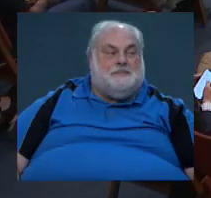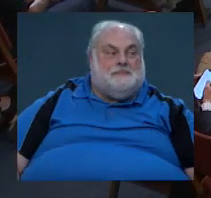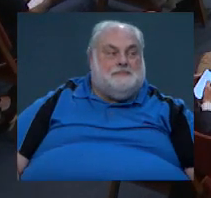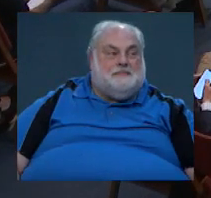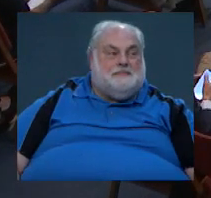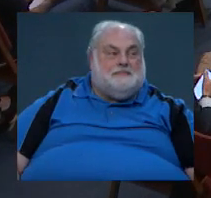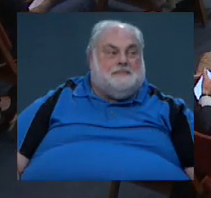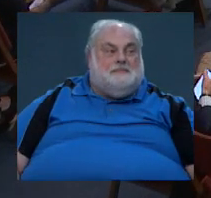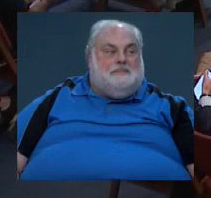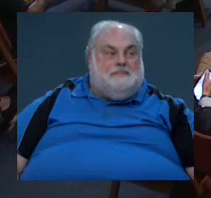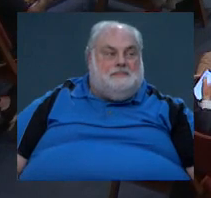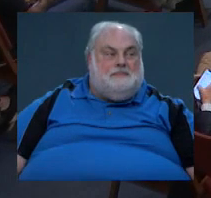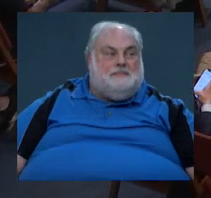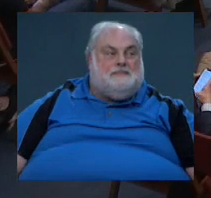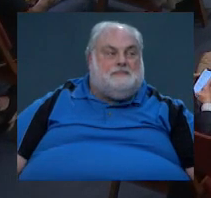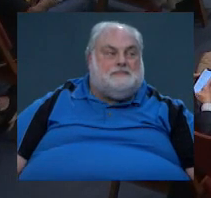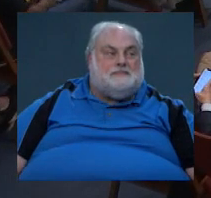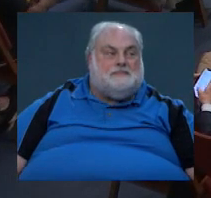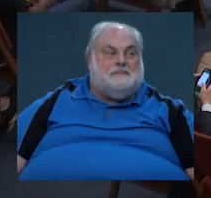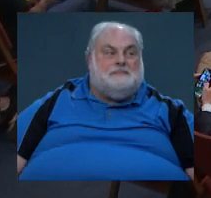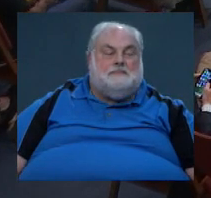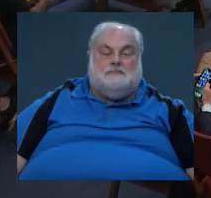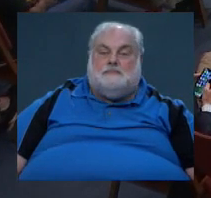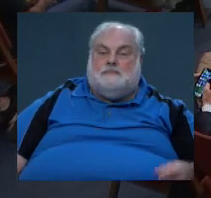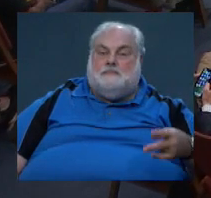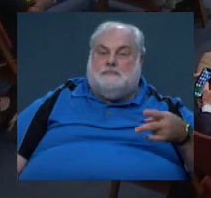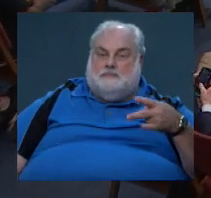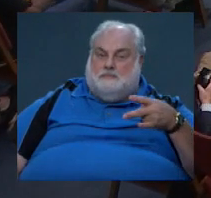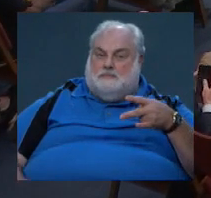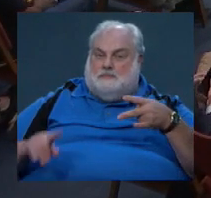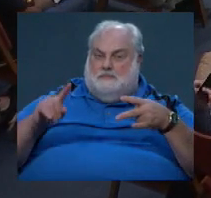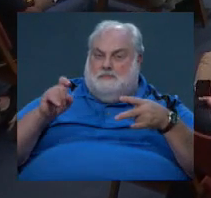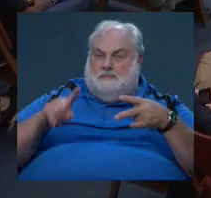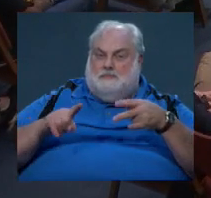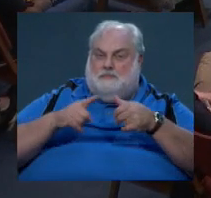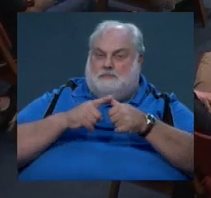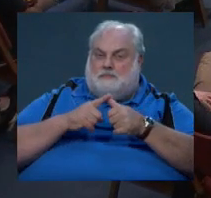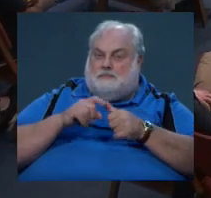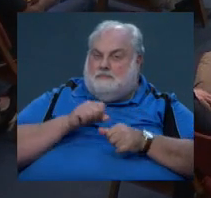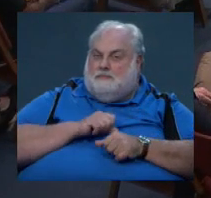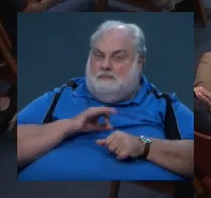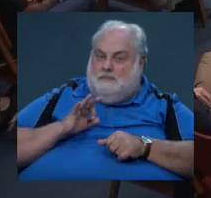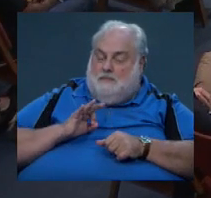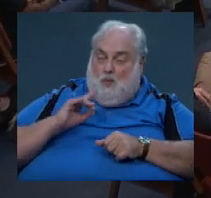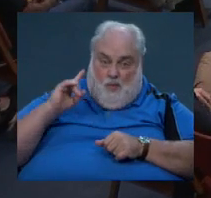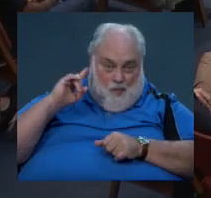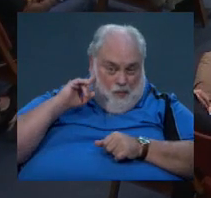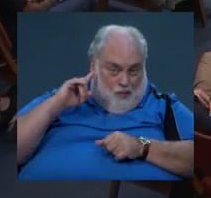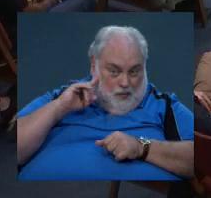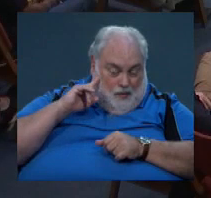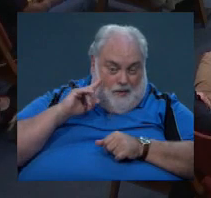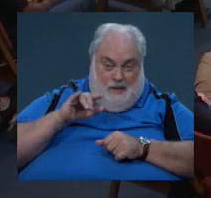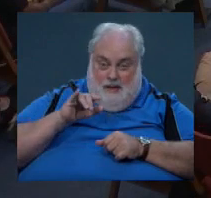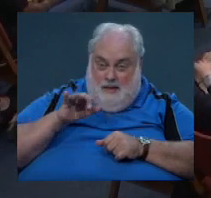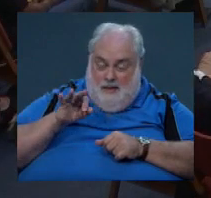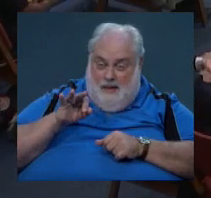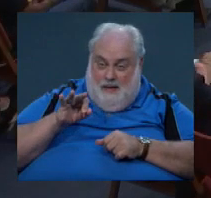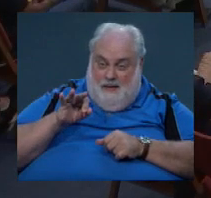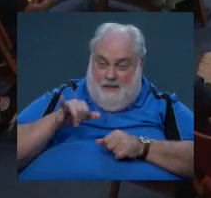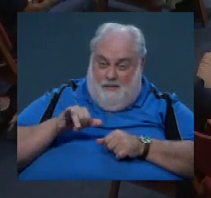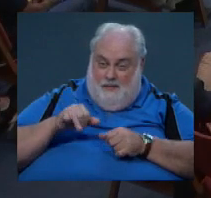Yes, I've got just a couple of questions. I guess the first one is for staff. What we're hearing here is whether or not